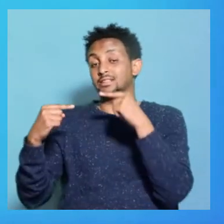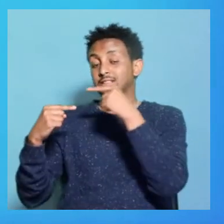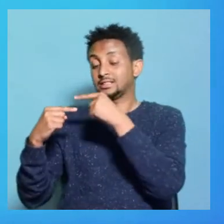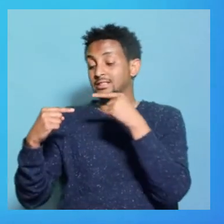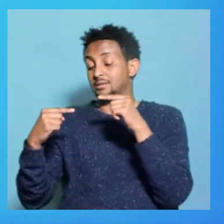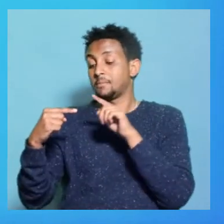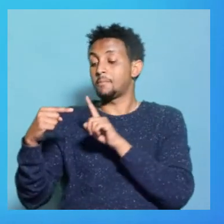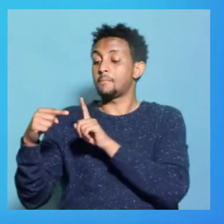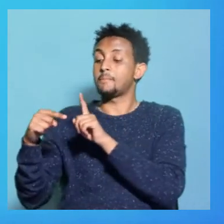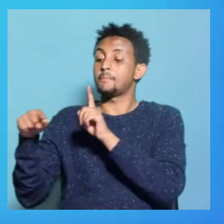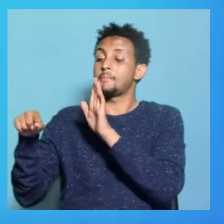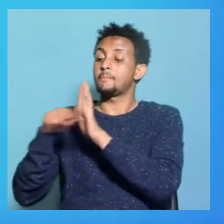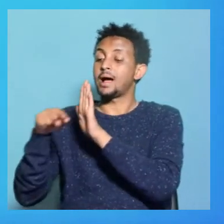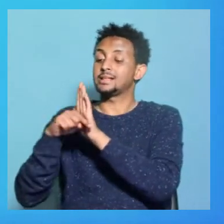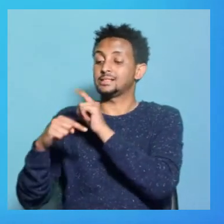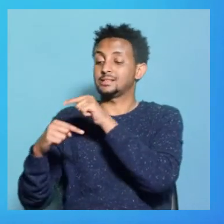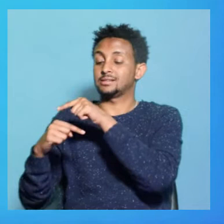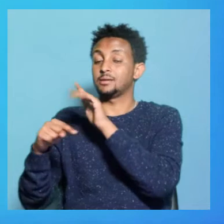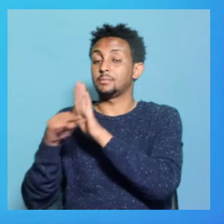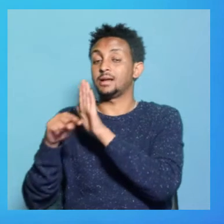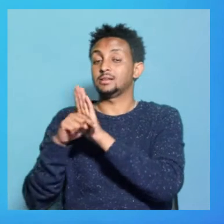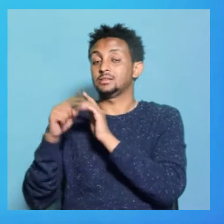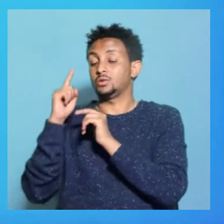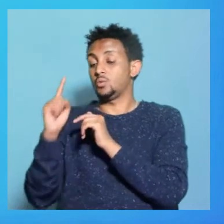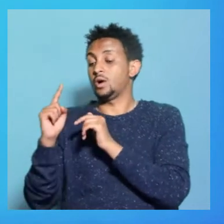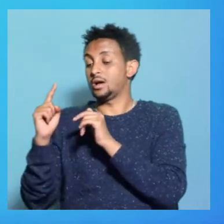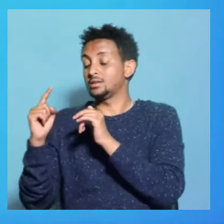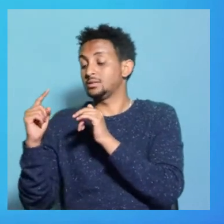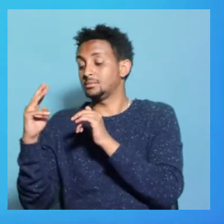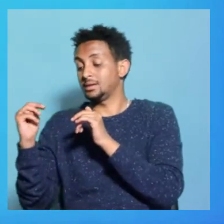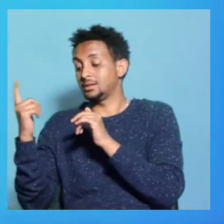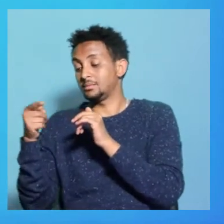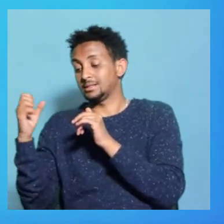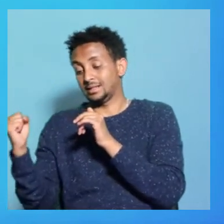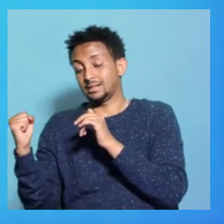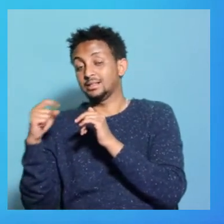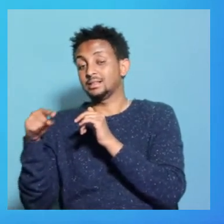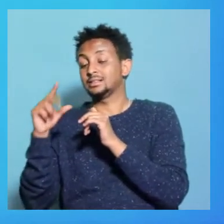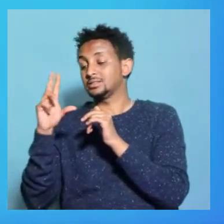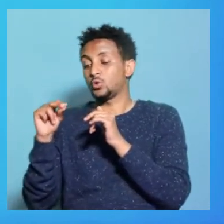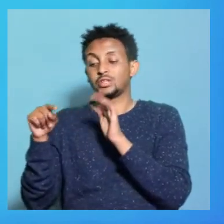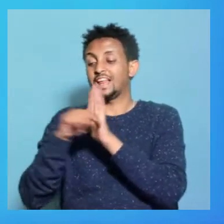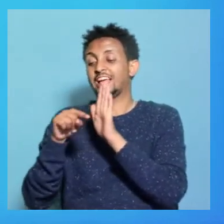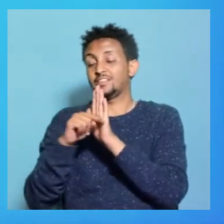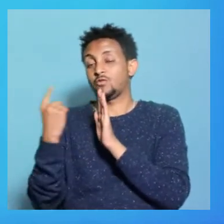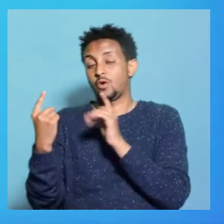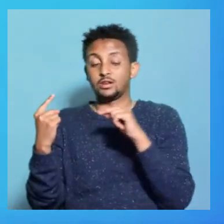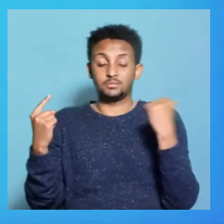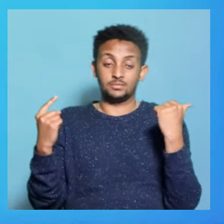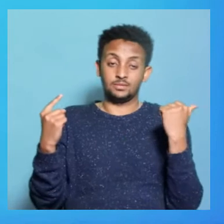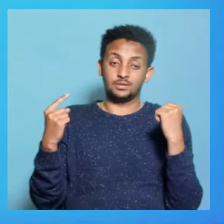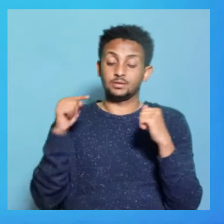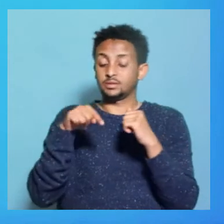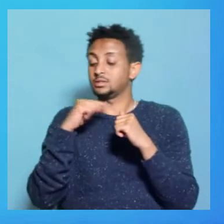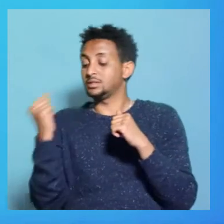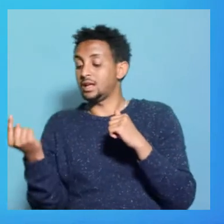like minus, okay? The negative of 1 meter per second. It doesn't say negative 1 here, but it tells